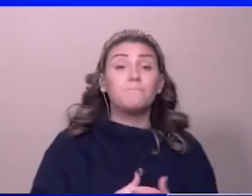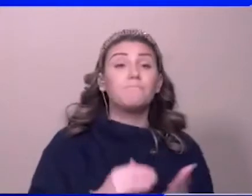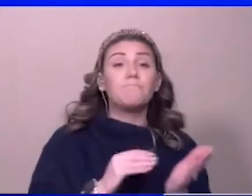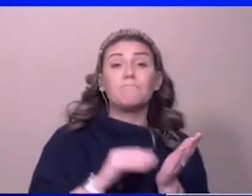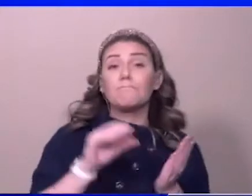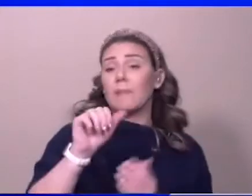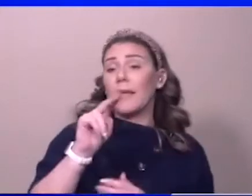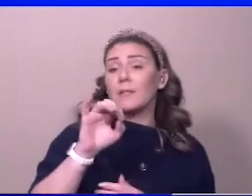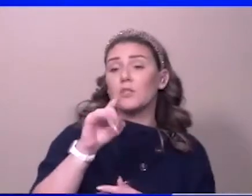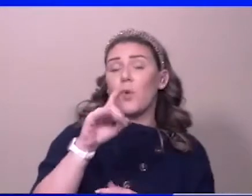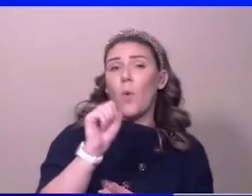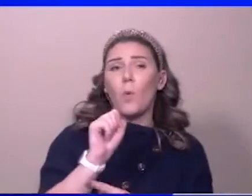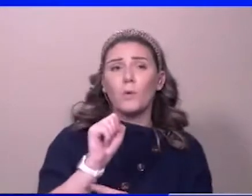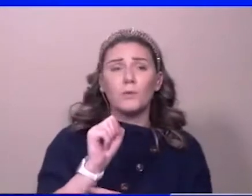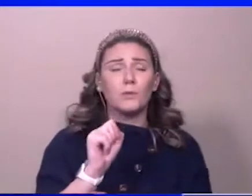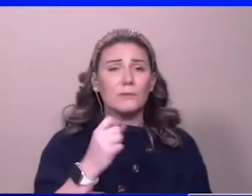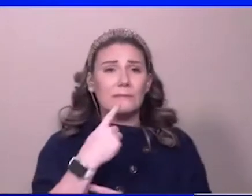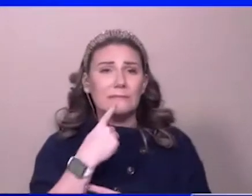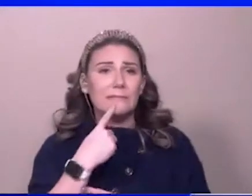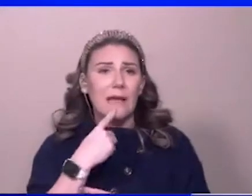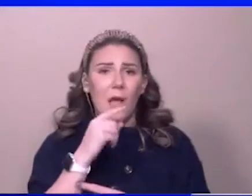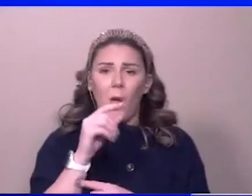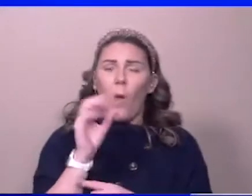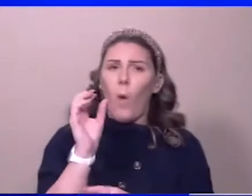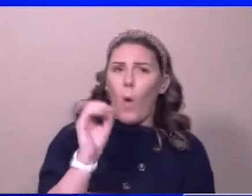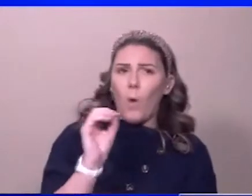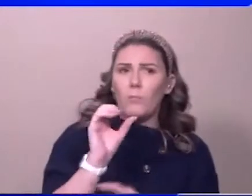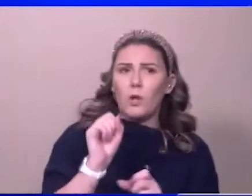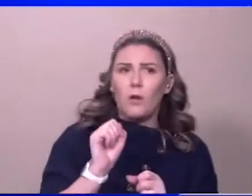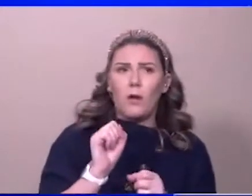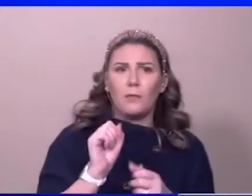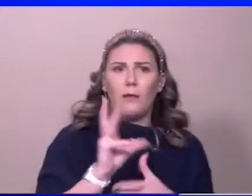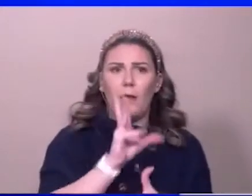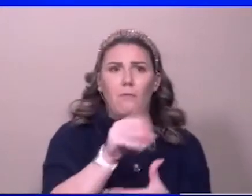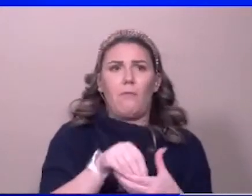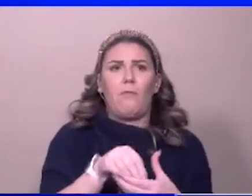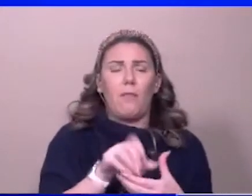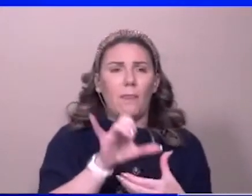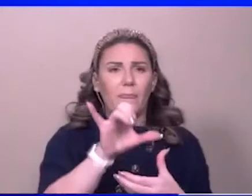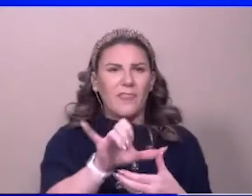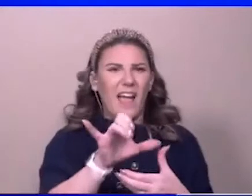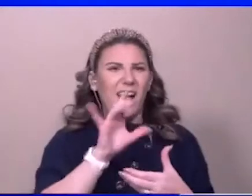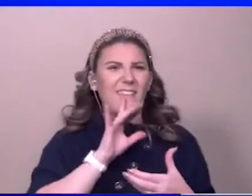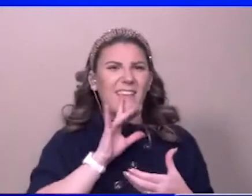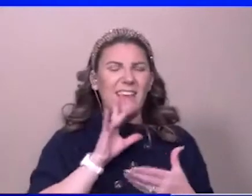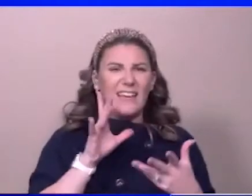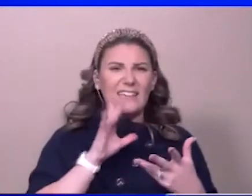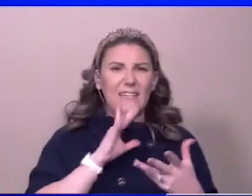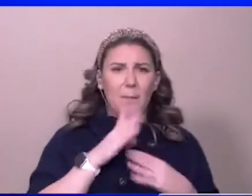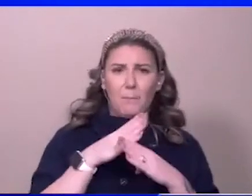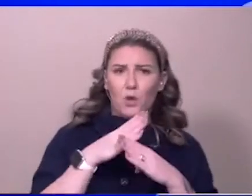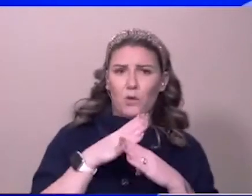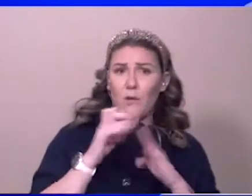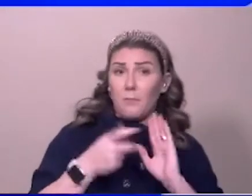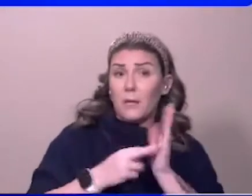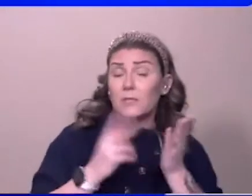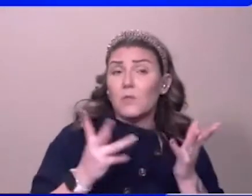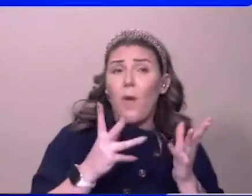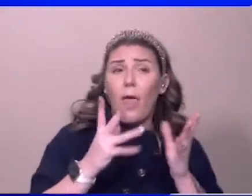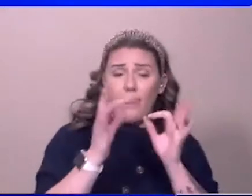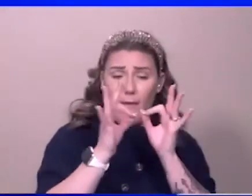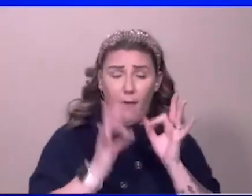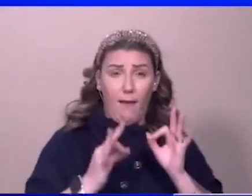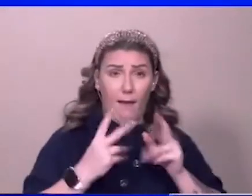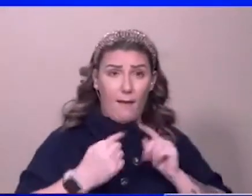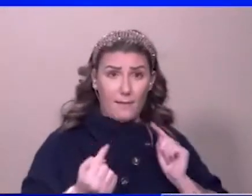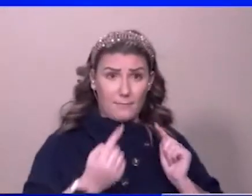about, Omicron can evade immunity. What kind of immunity is that? That is our antibodies. And this will happen again and again.